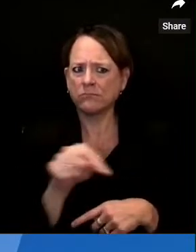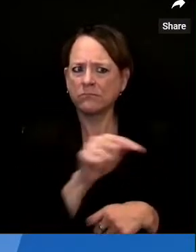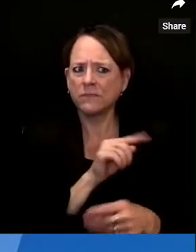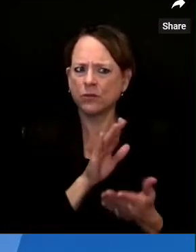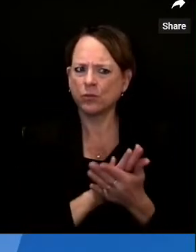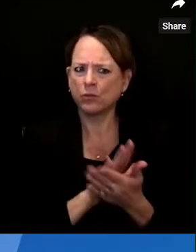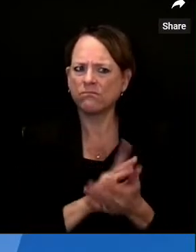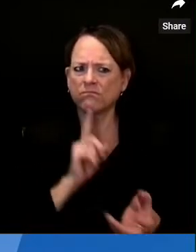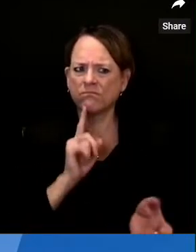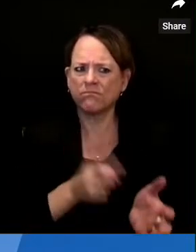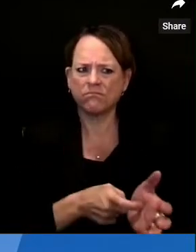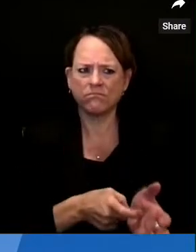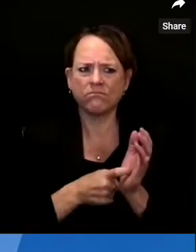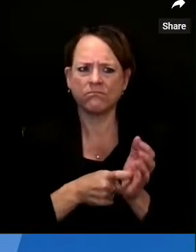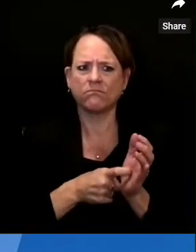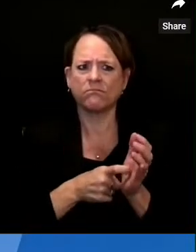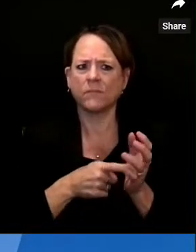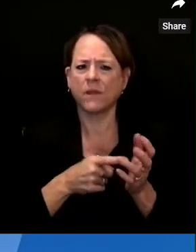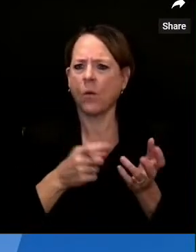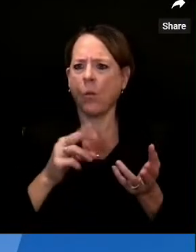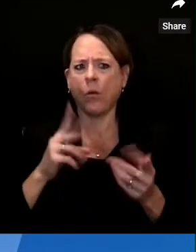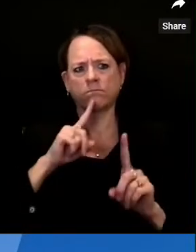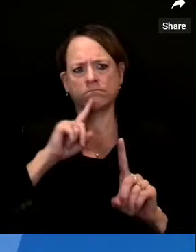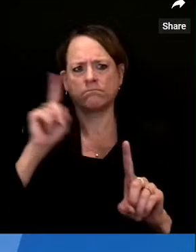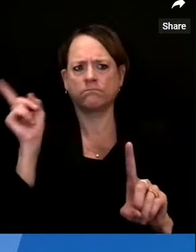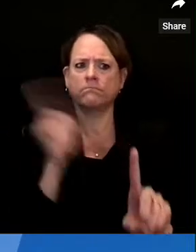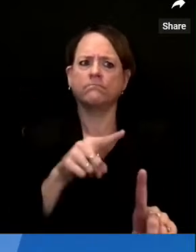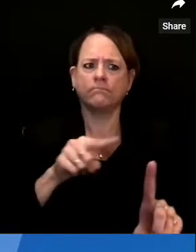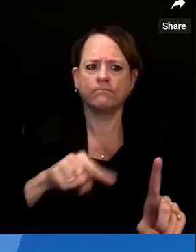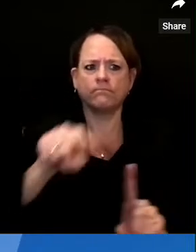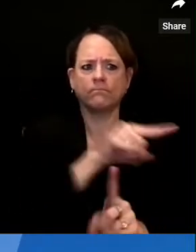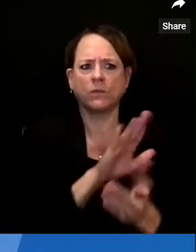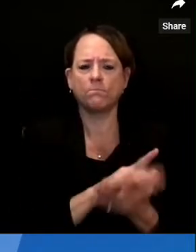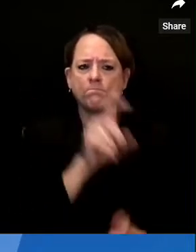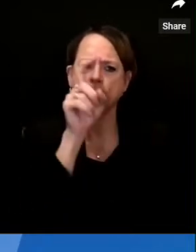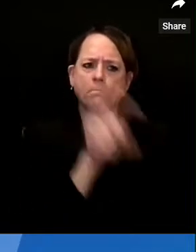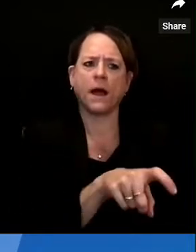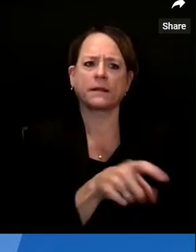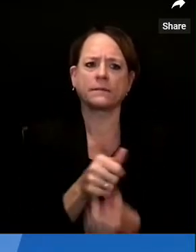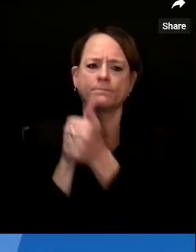essentially rely simply on having to